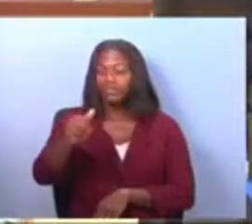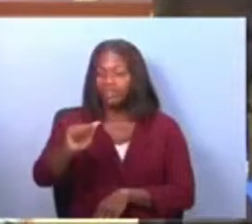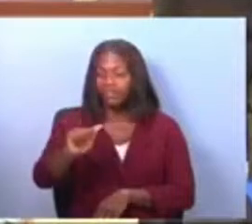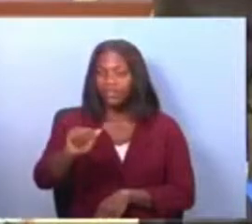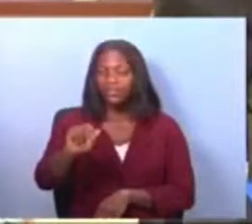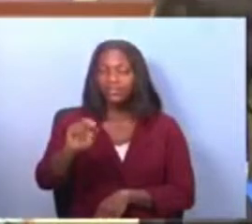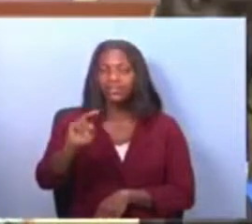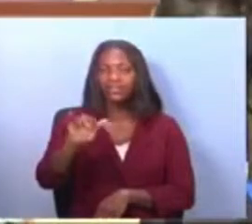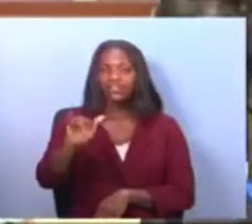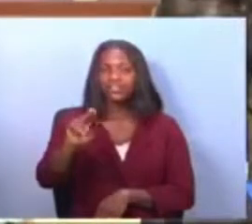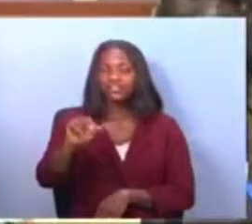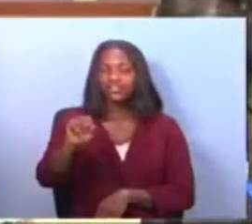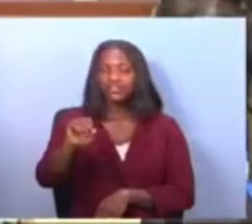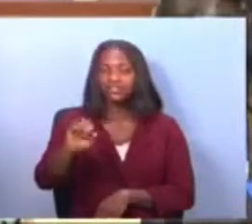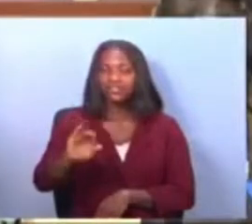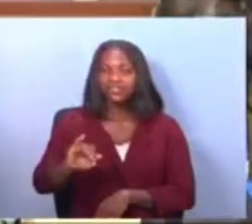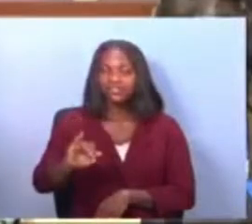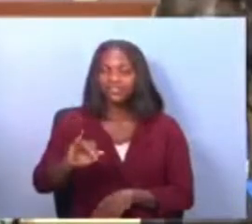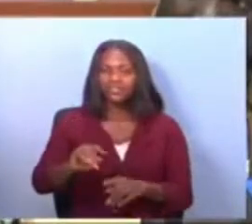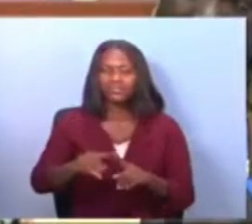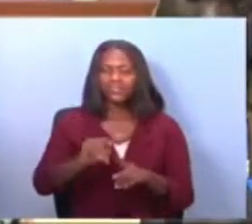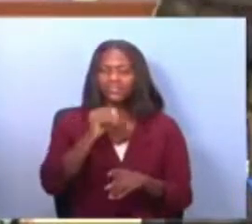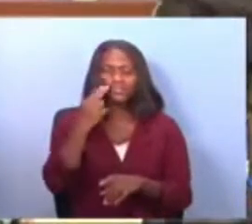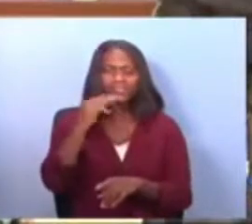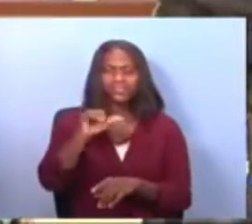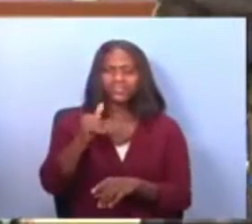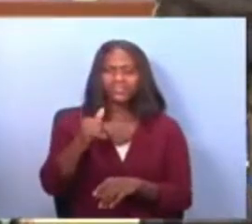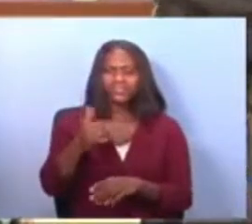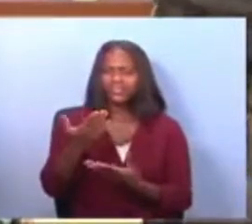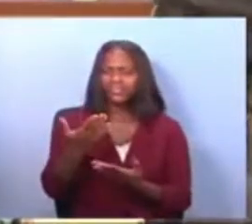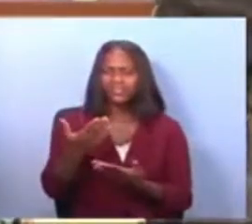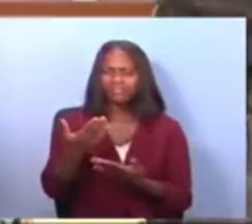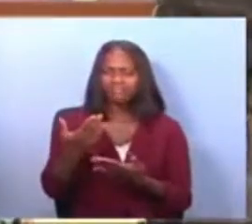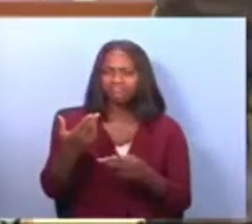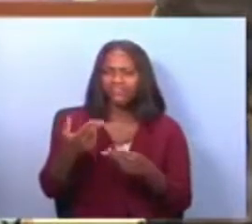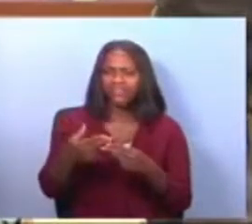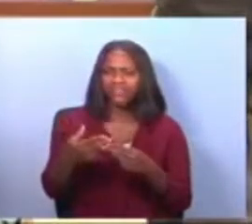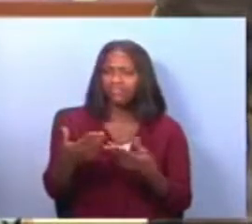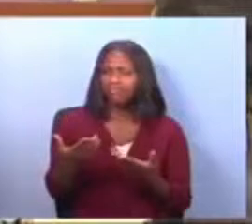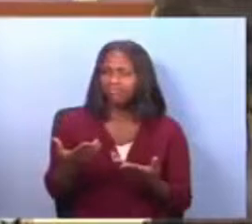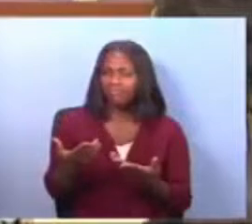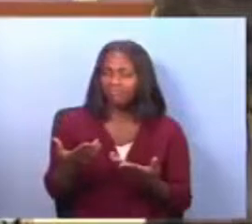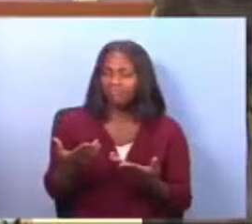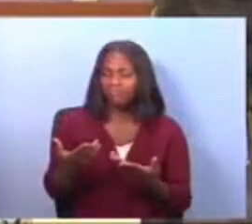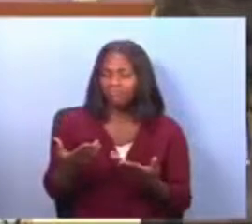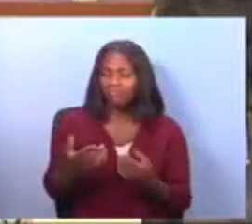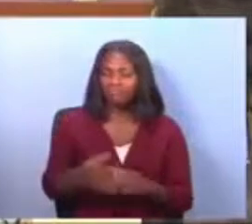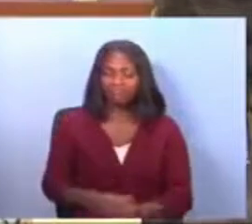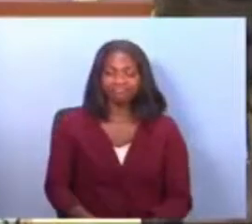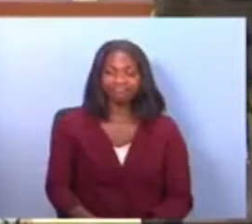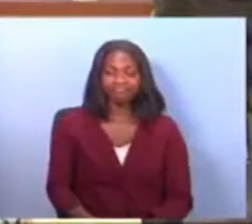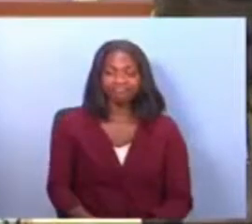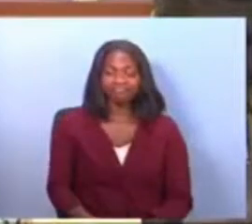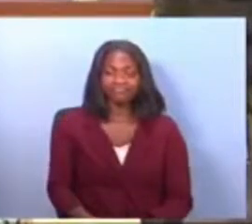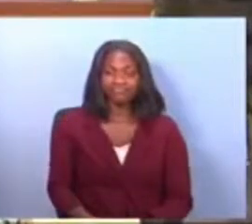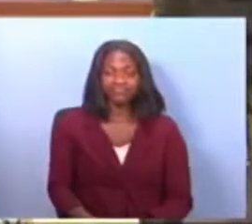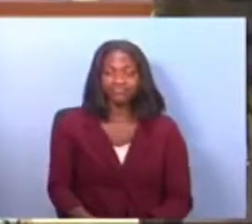anything on his name. So I want to bring your attention for the correction of that. Thank